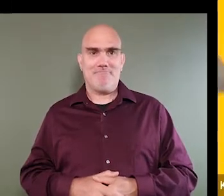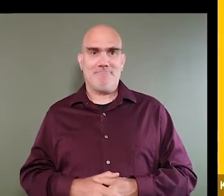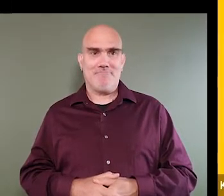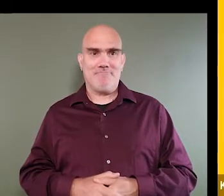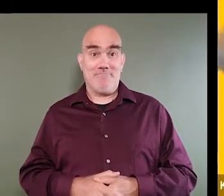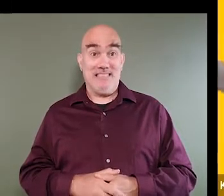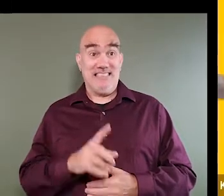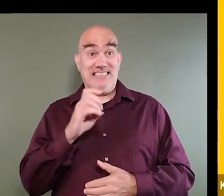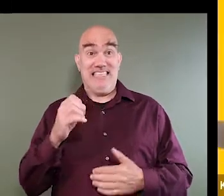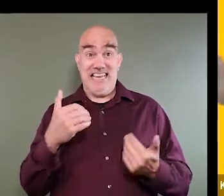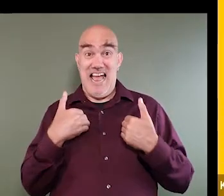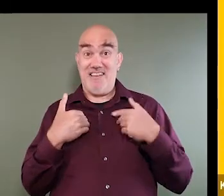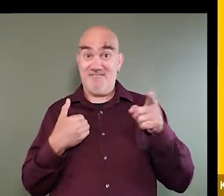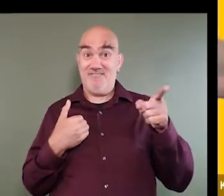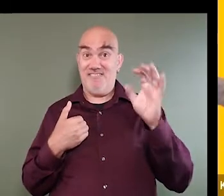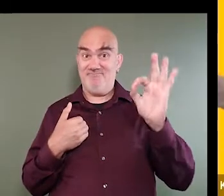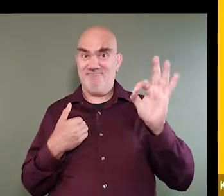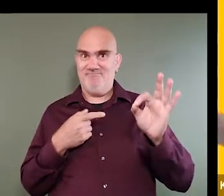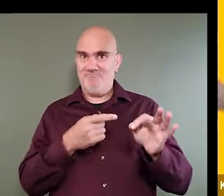D's got it though.